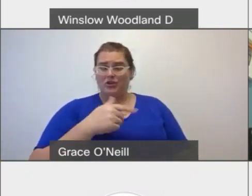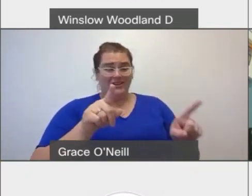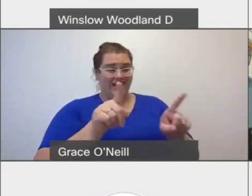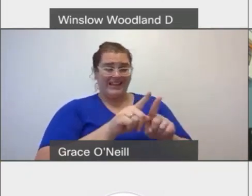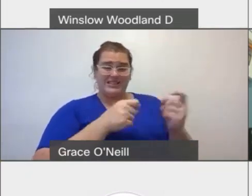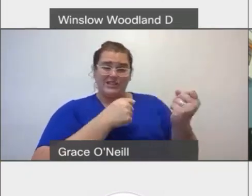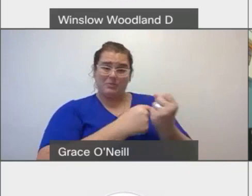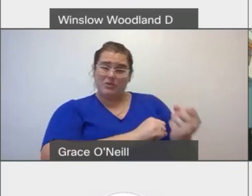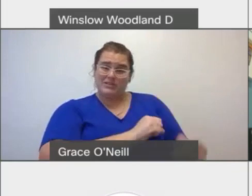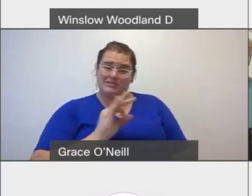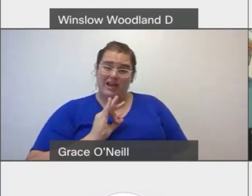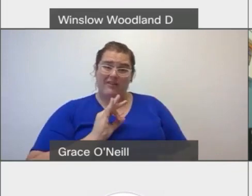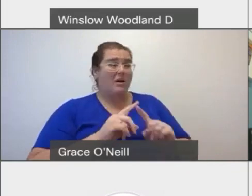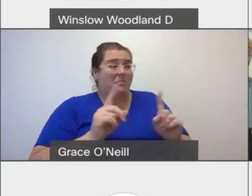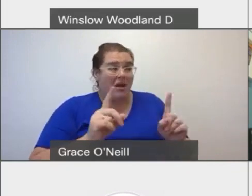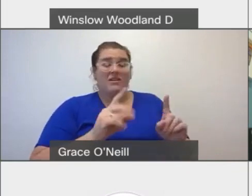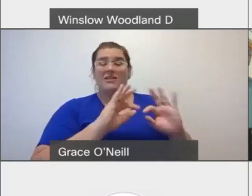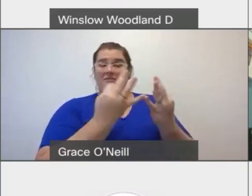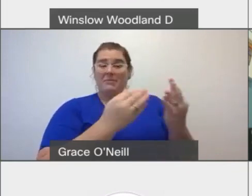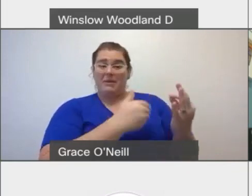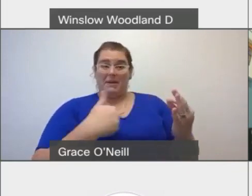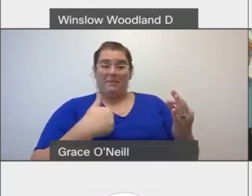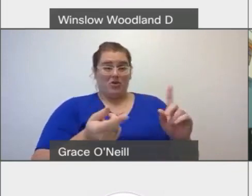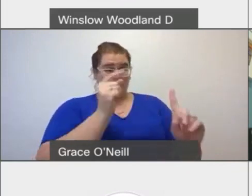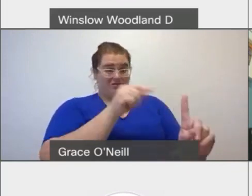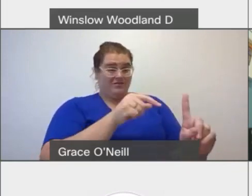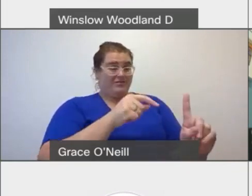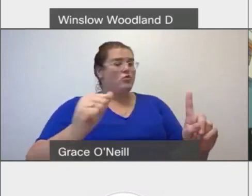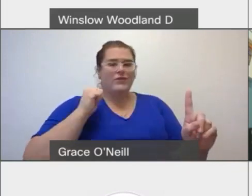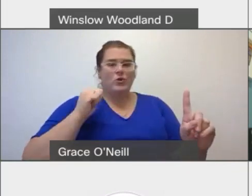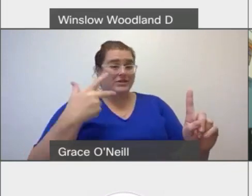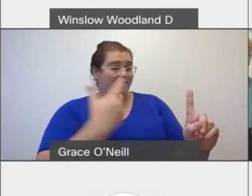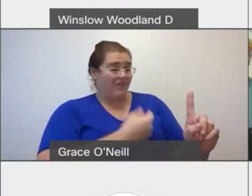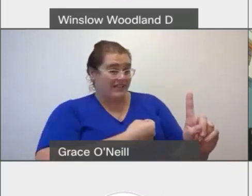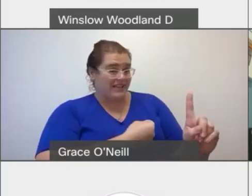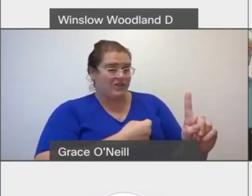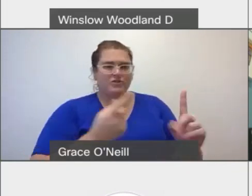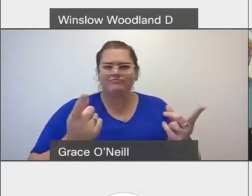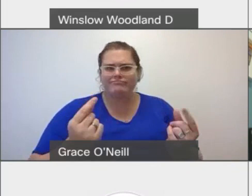family refuses to be vaccinated? If family